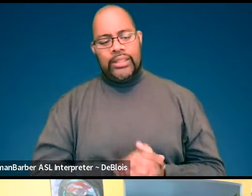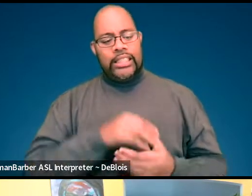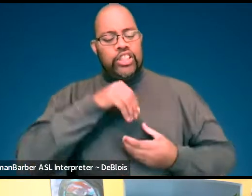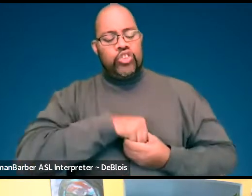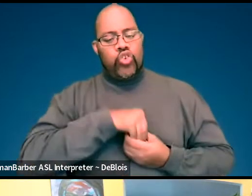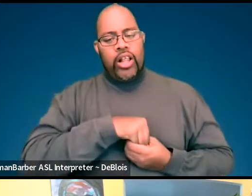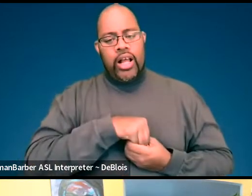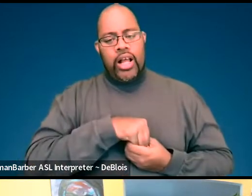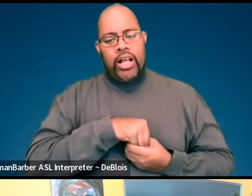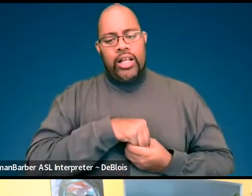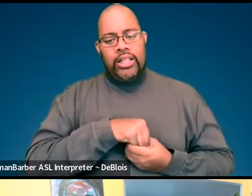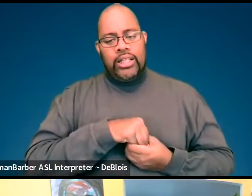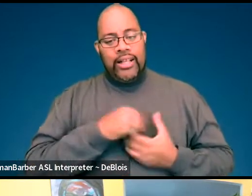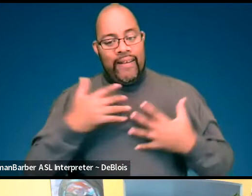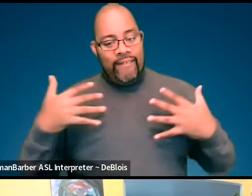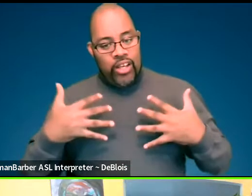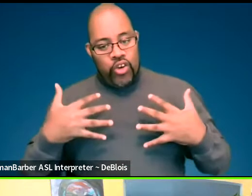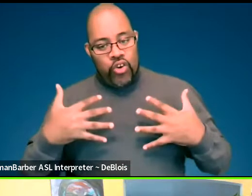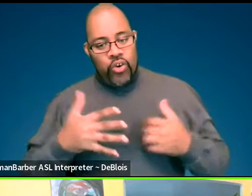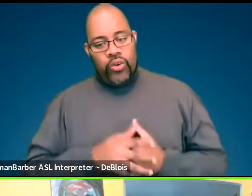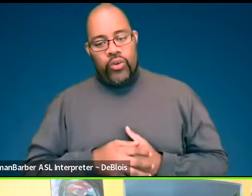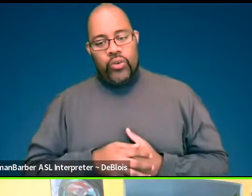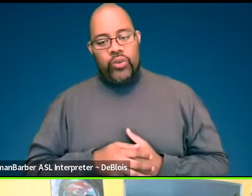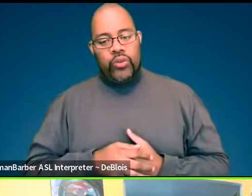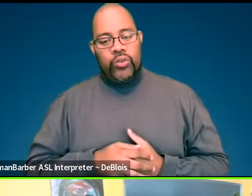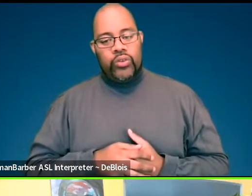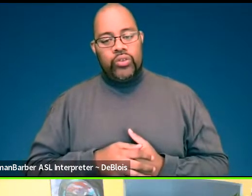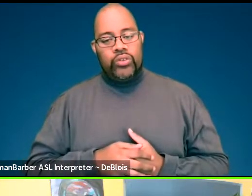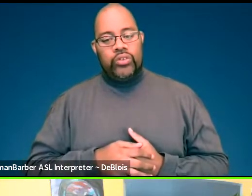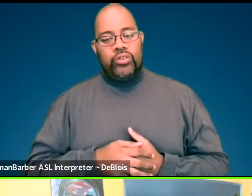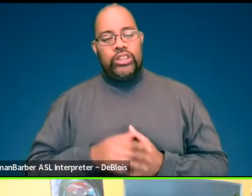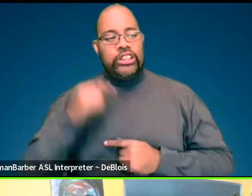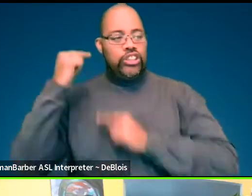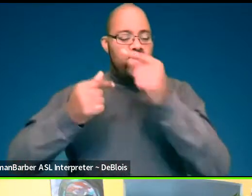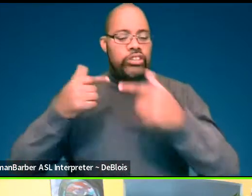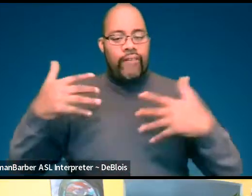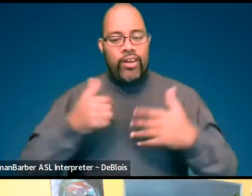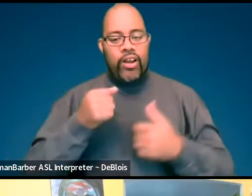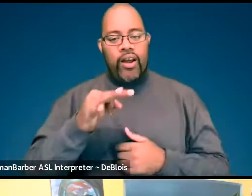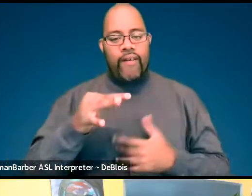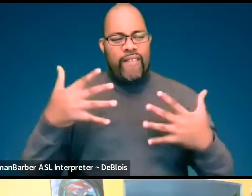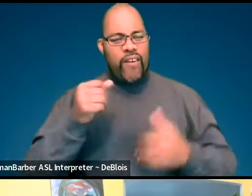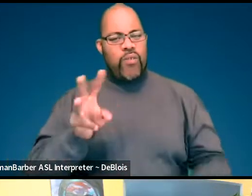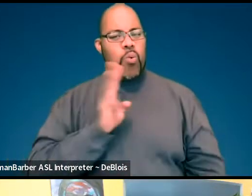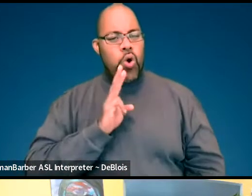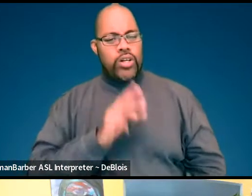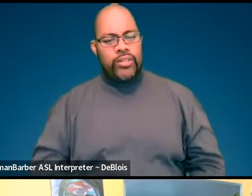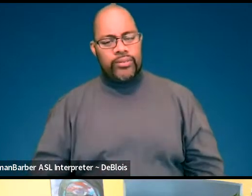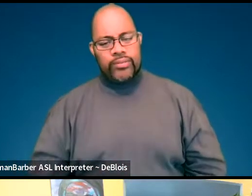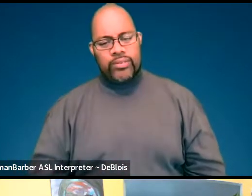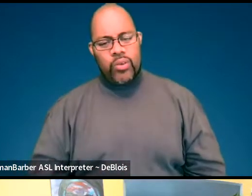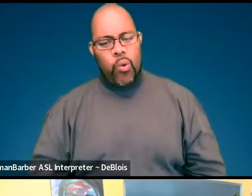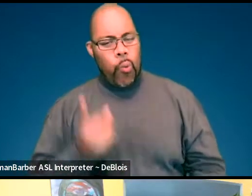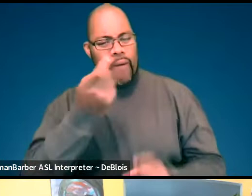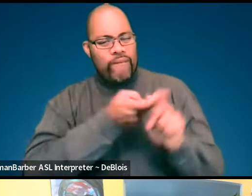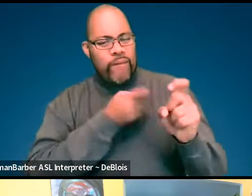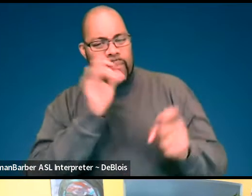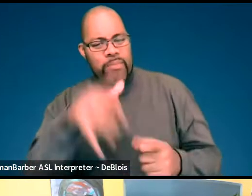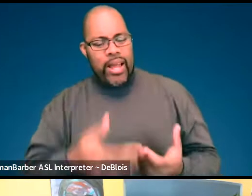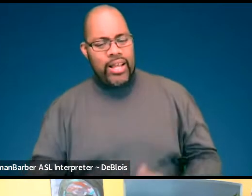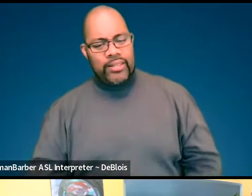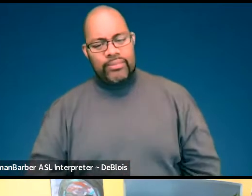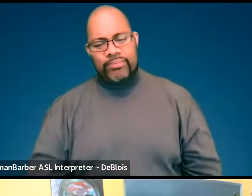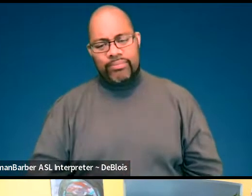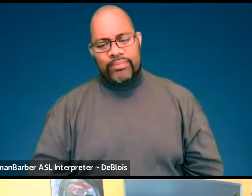internalized fear, generational fear of being afraid of water. And where does that come from?